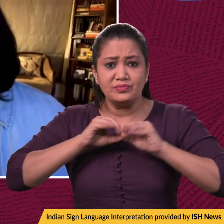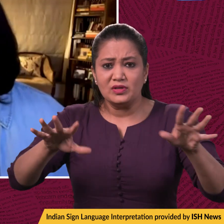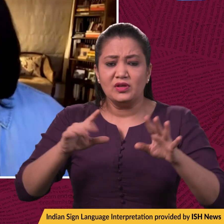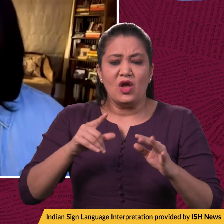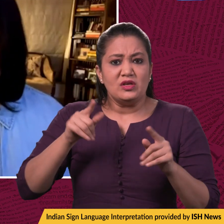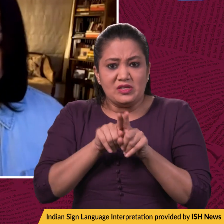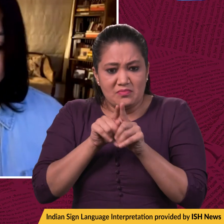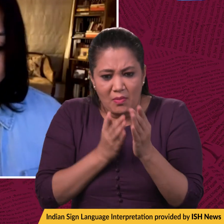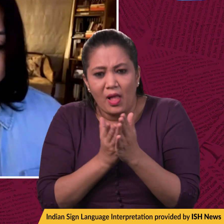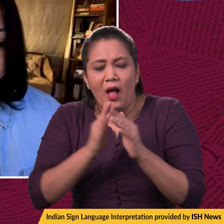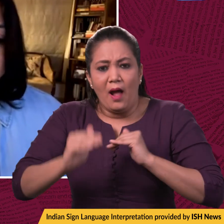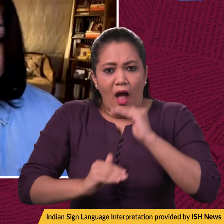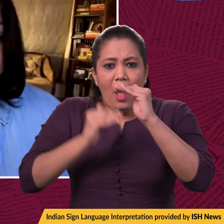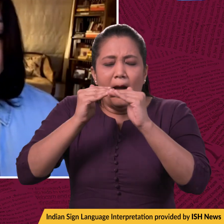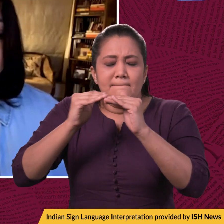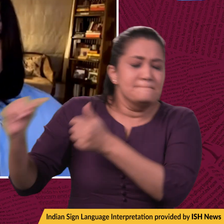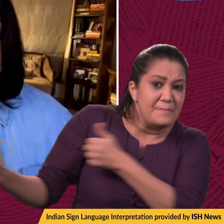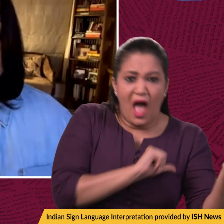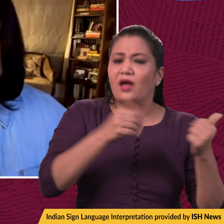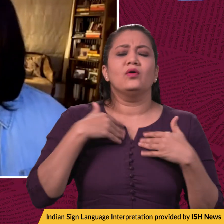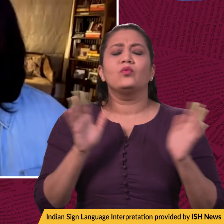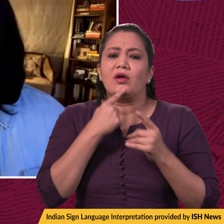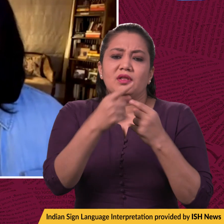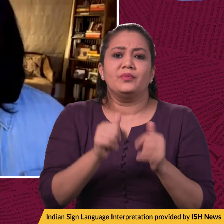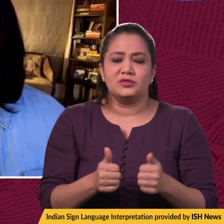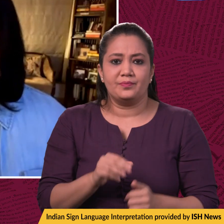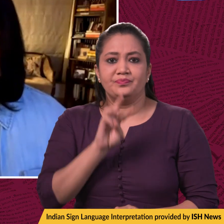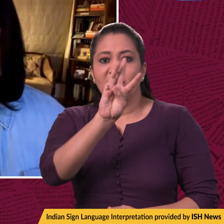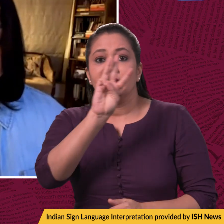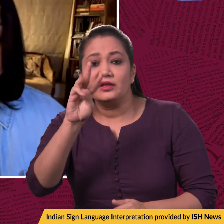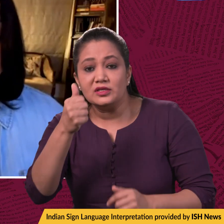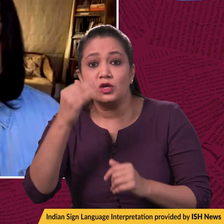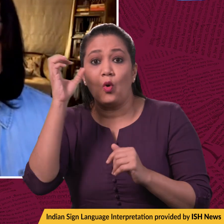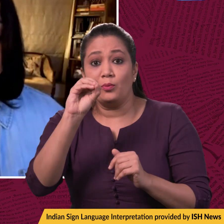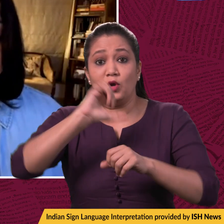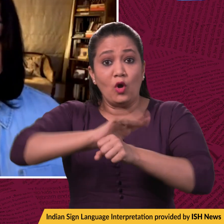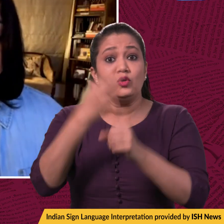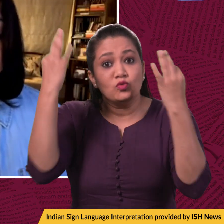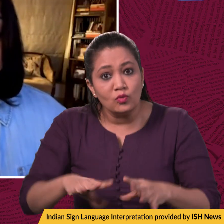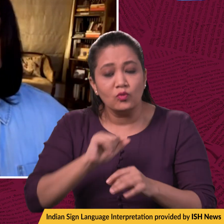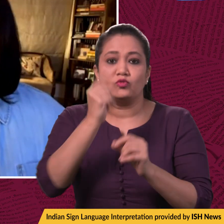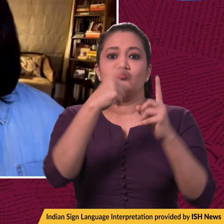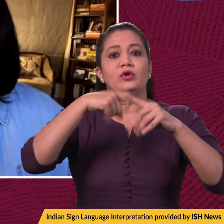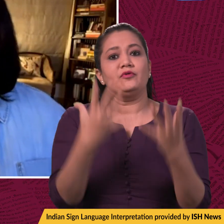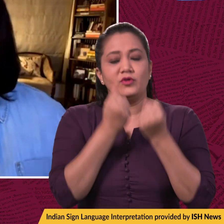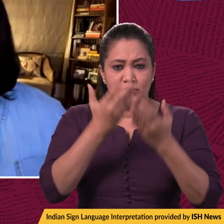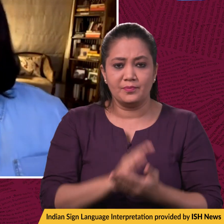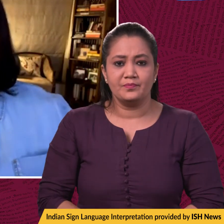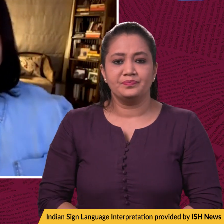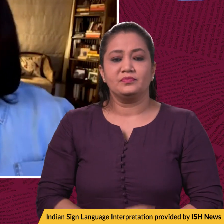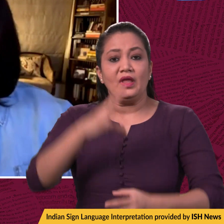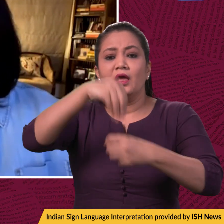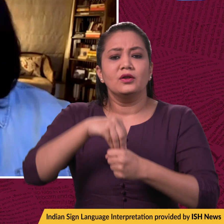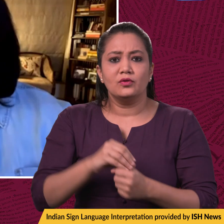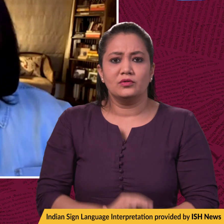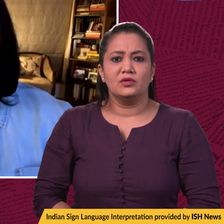us off our road to recovery." A total of 336 cases of the new variant have been confirmed in the UK. It includes cases